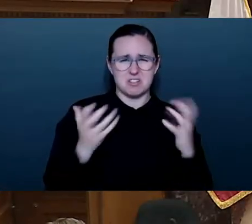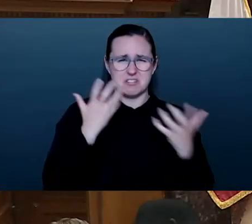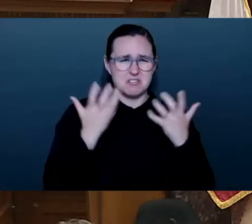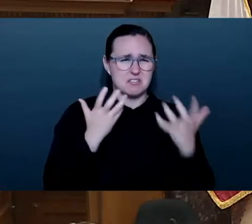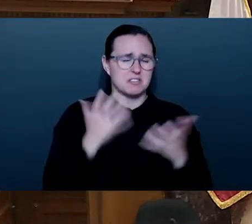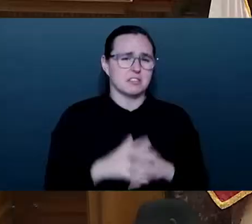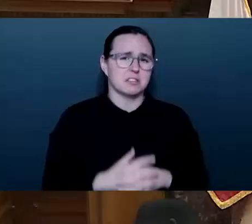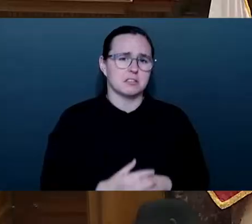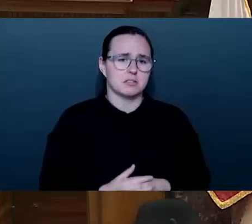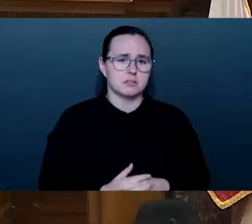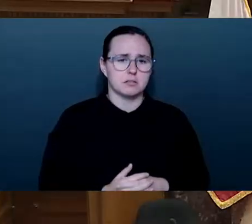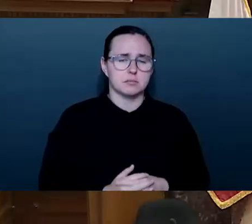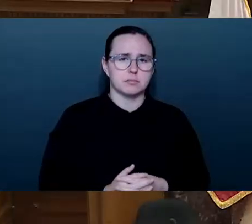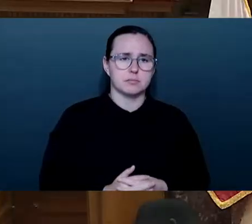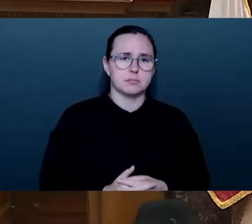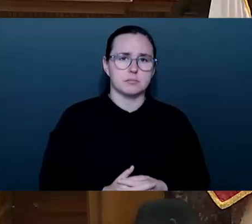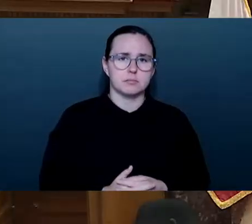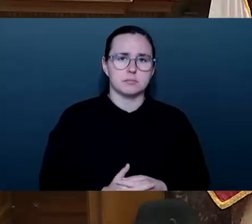be funny, Honourable Speaker.